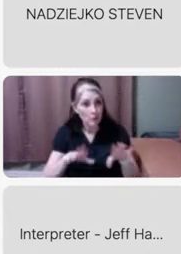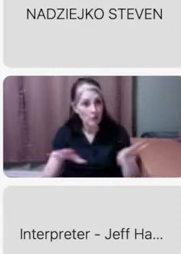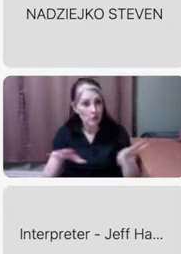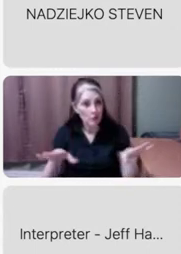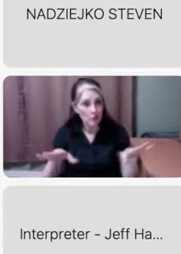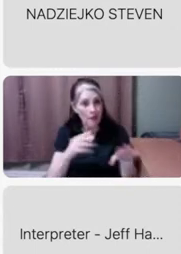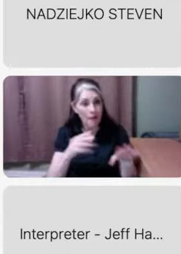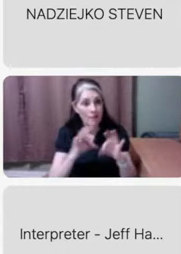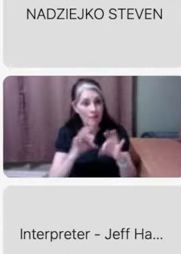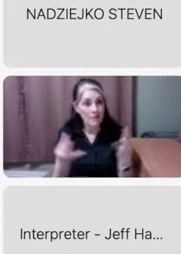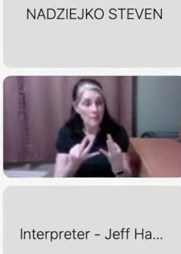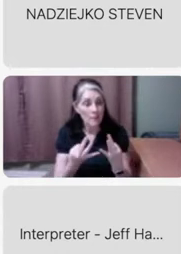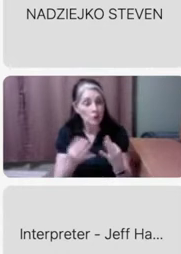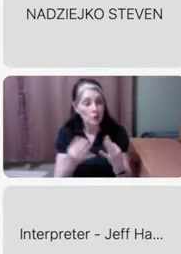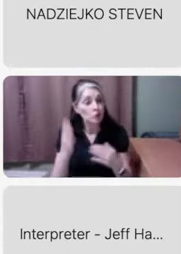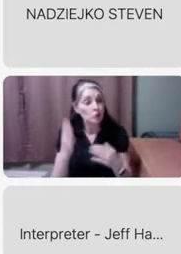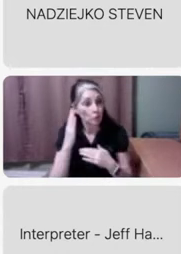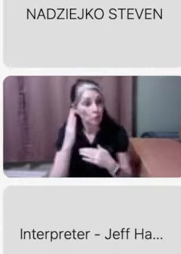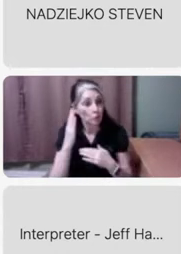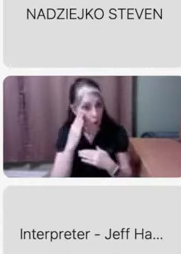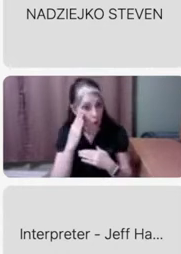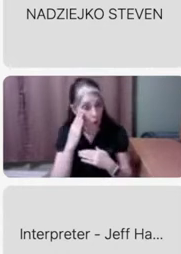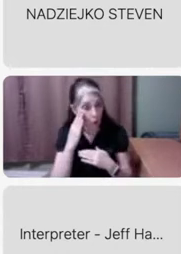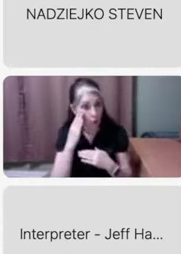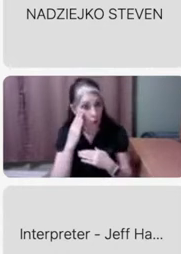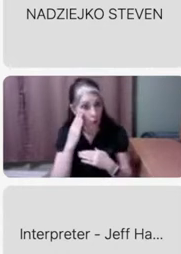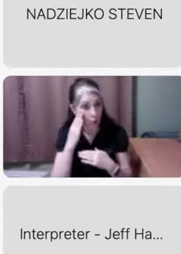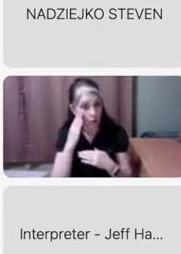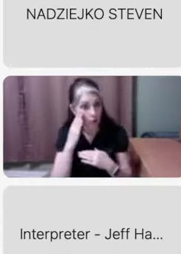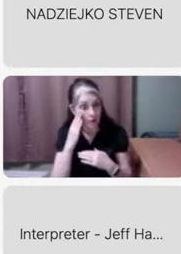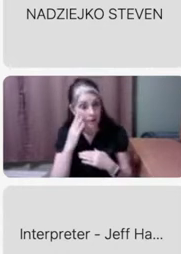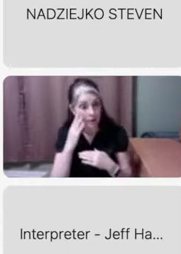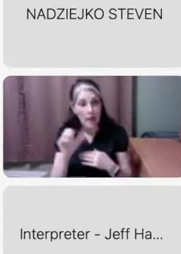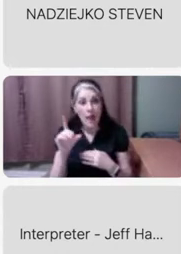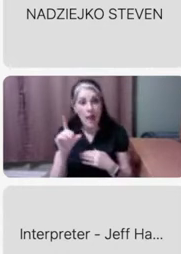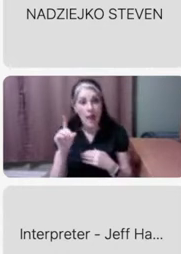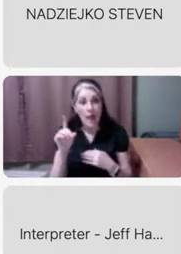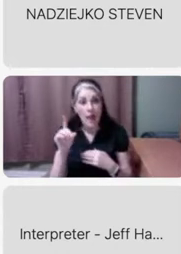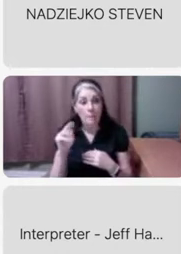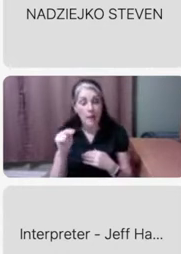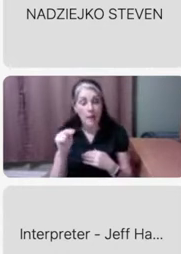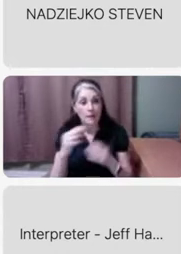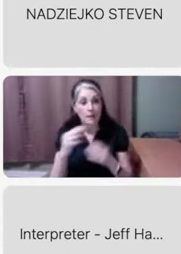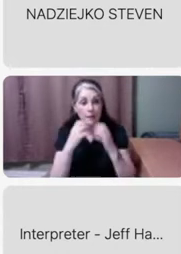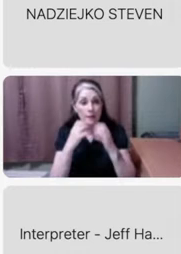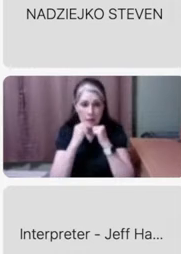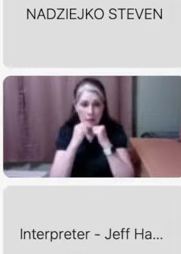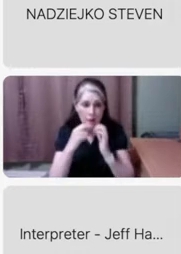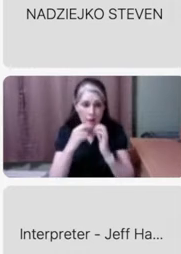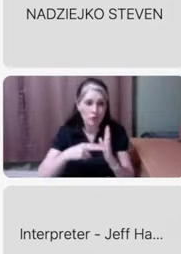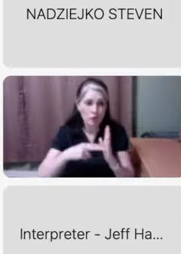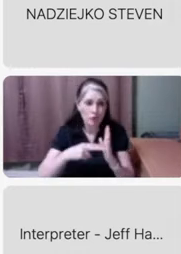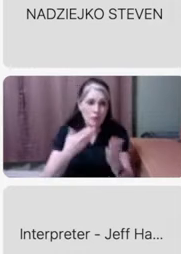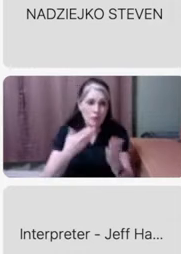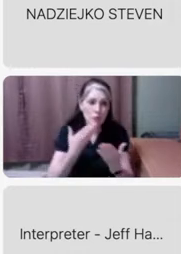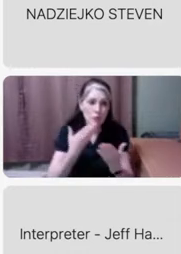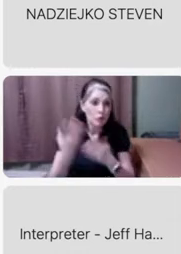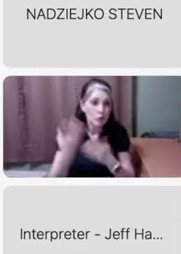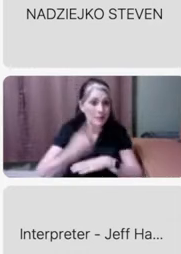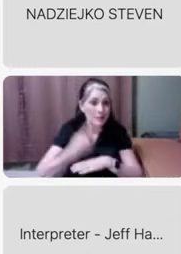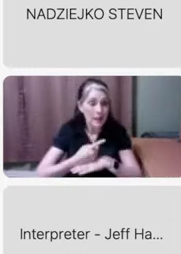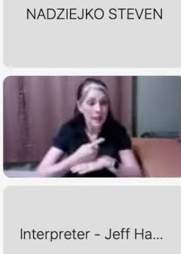know that the administration cares enough to greet them and wish them a good day at the end of each day